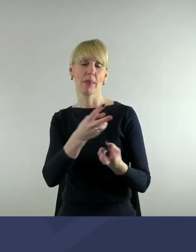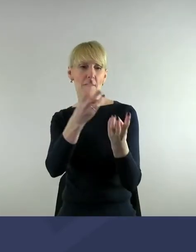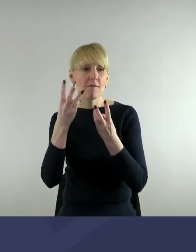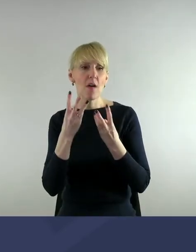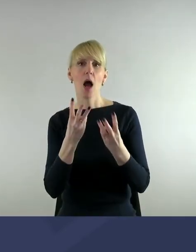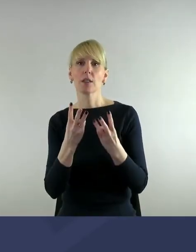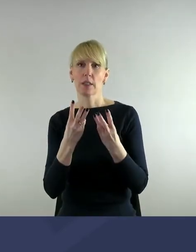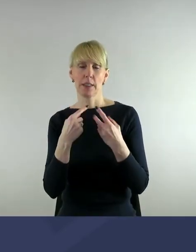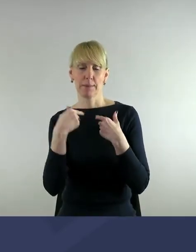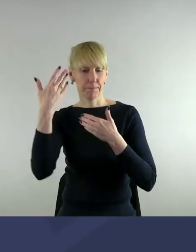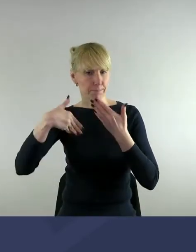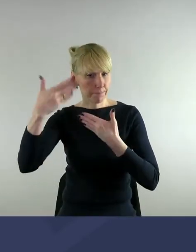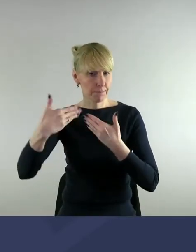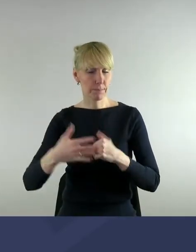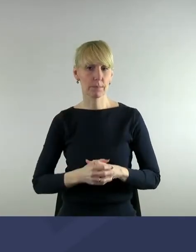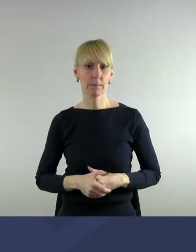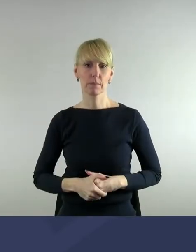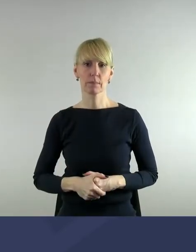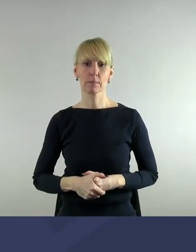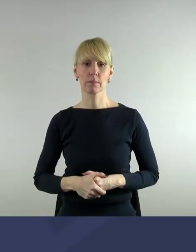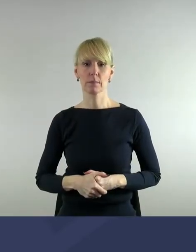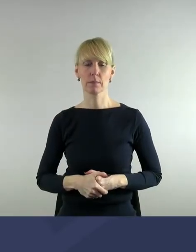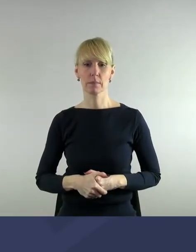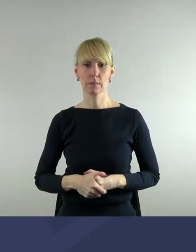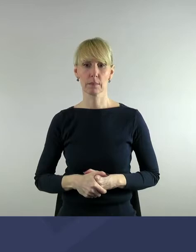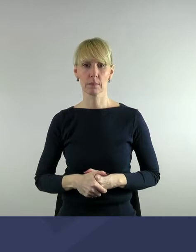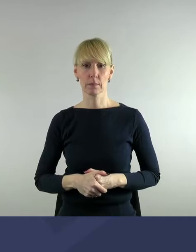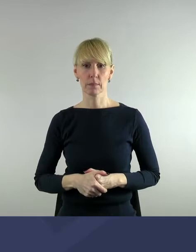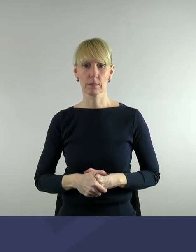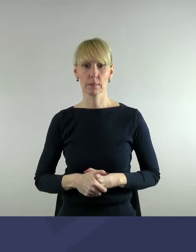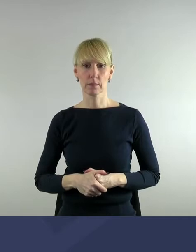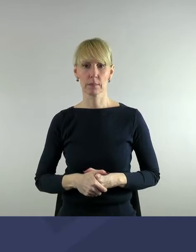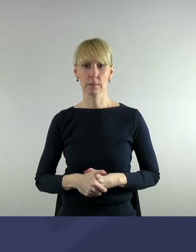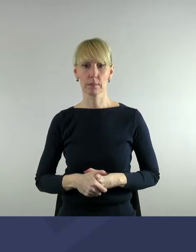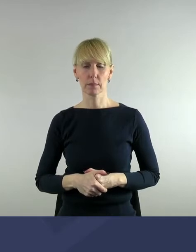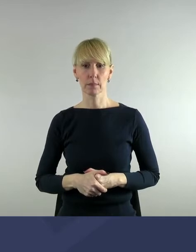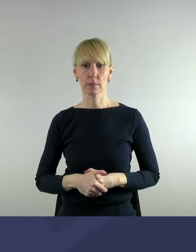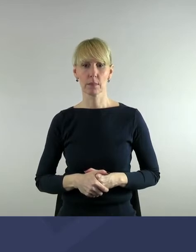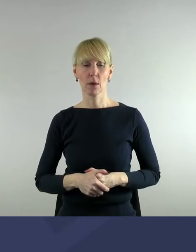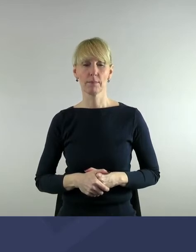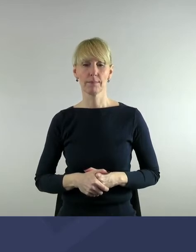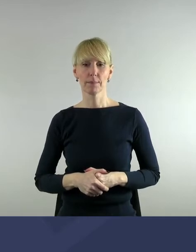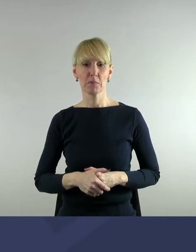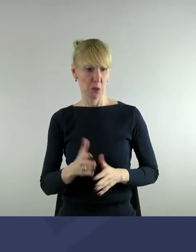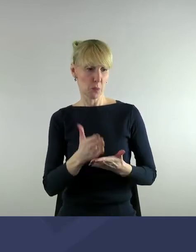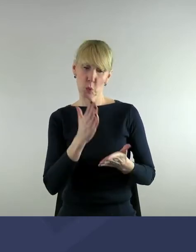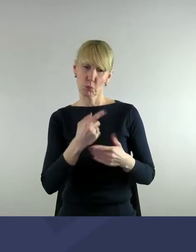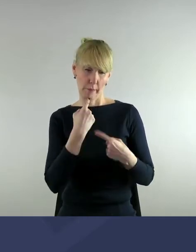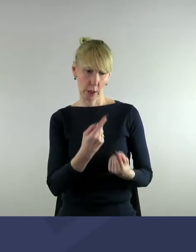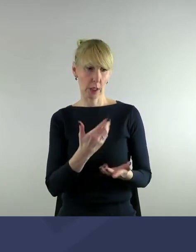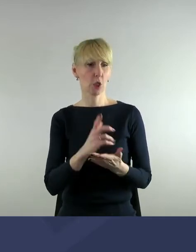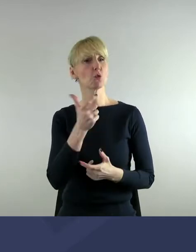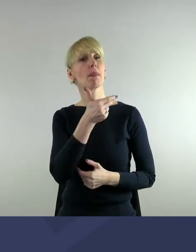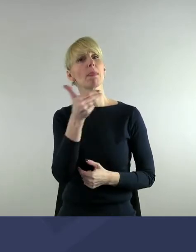very current topics. And I don't want to speak too long. A lot has been already said. What are